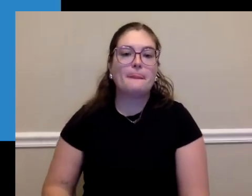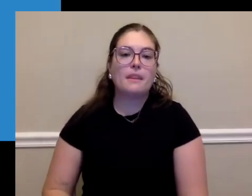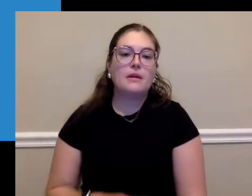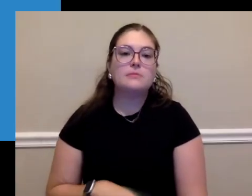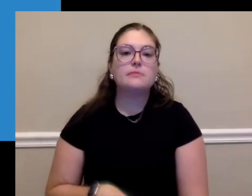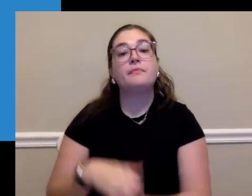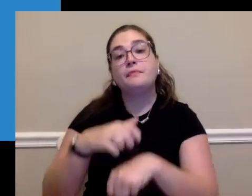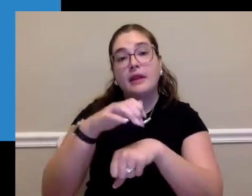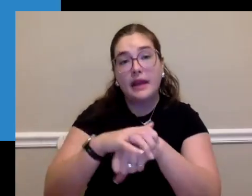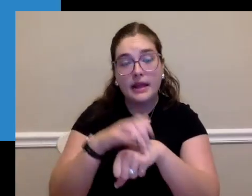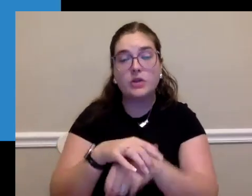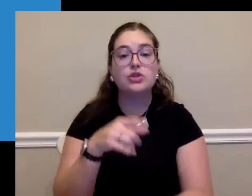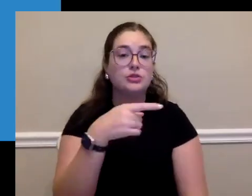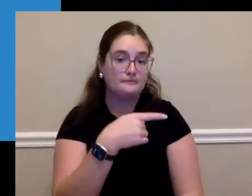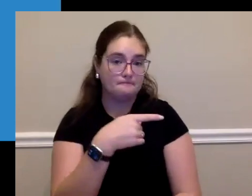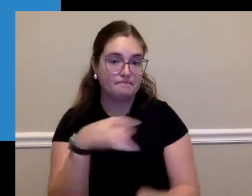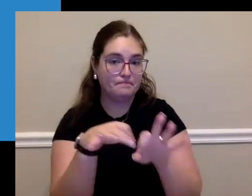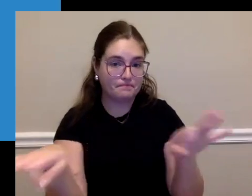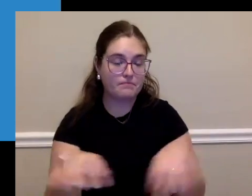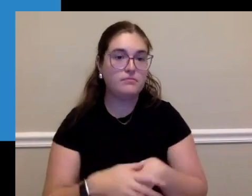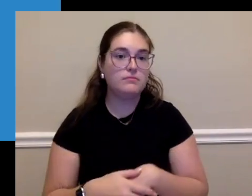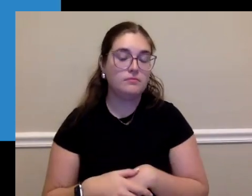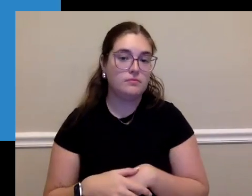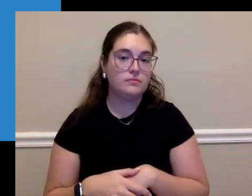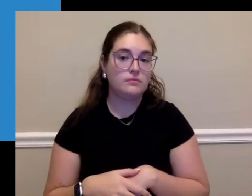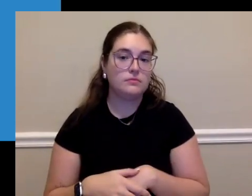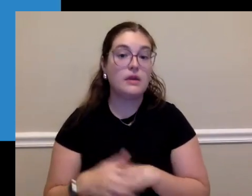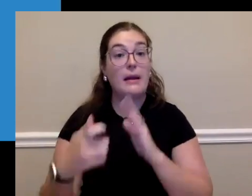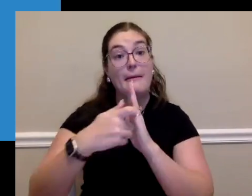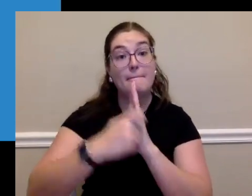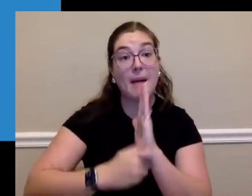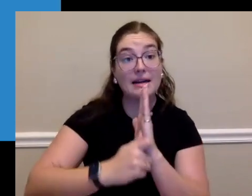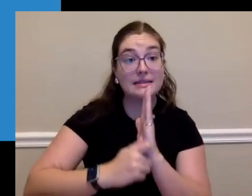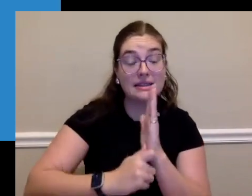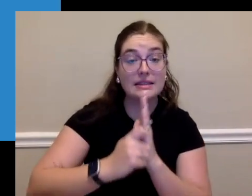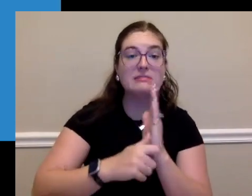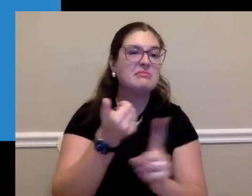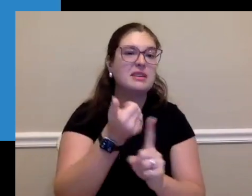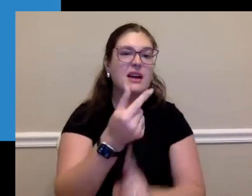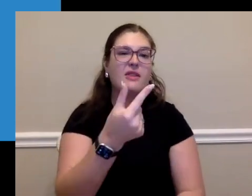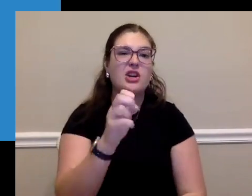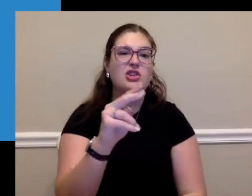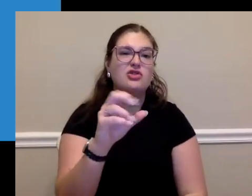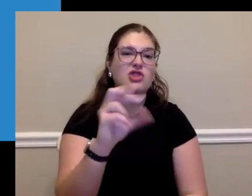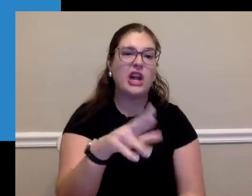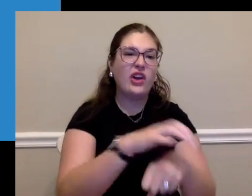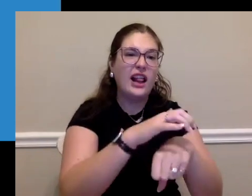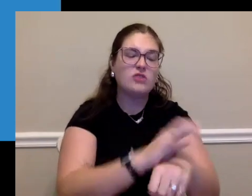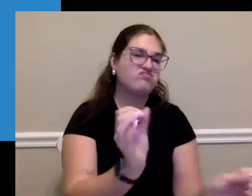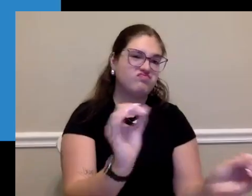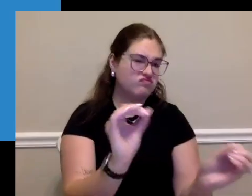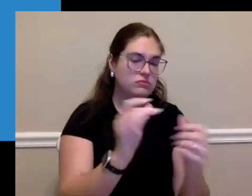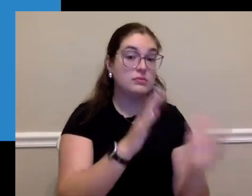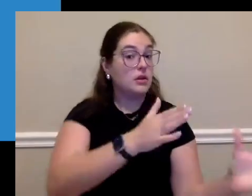And then in English, she is reading the red magazine. Magazine doesn't have a gender in English,